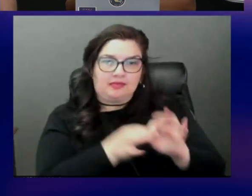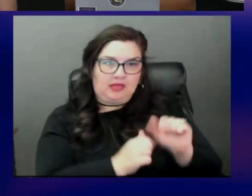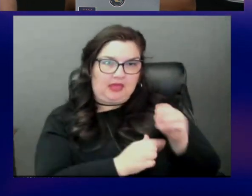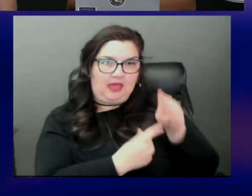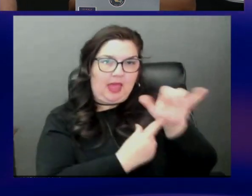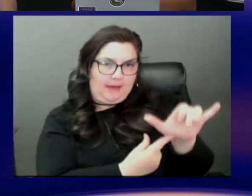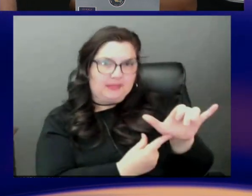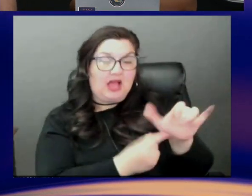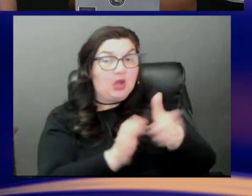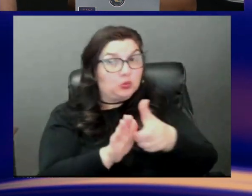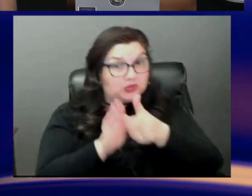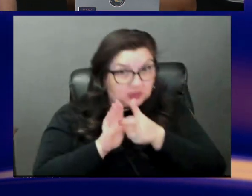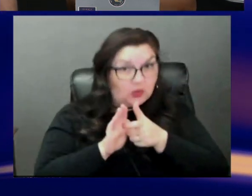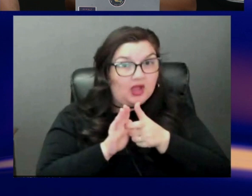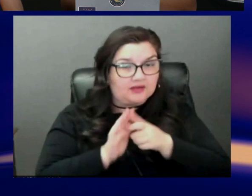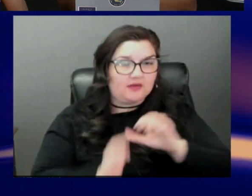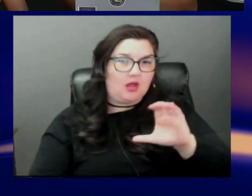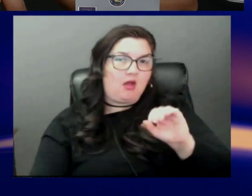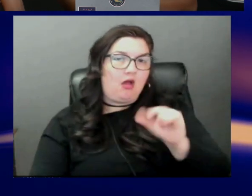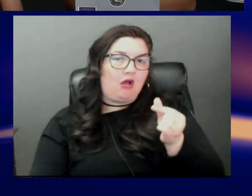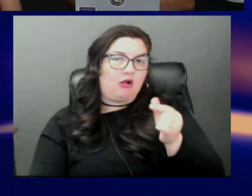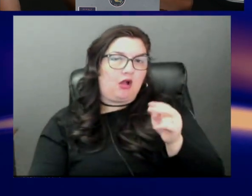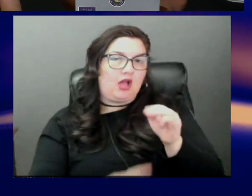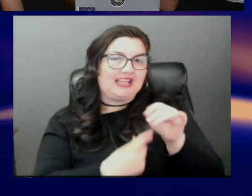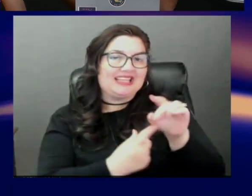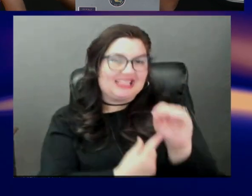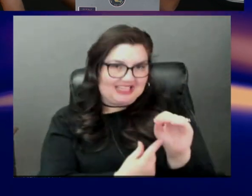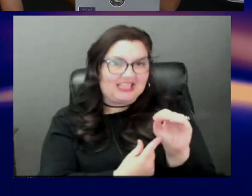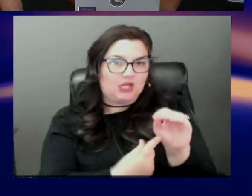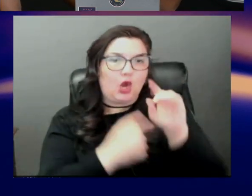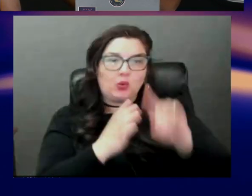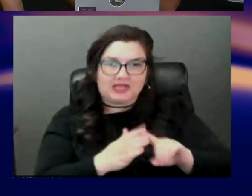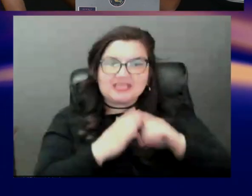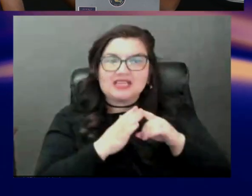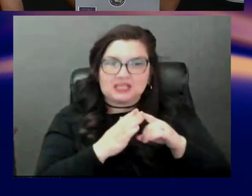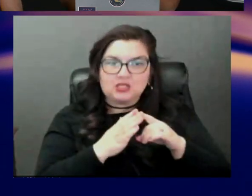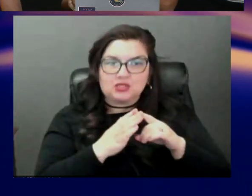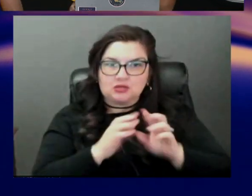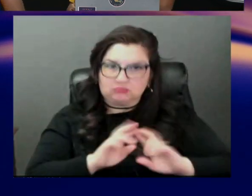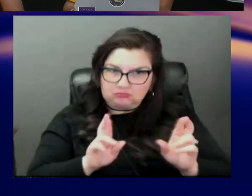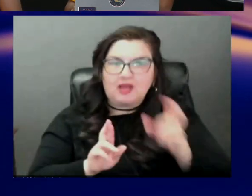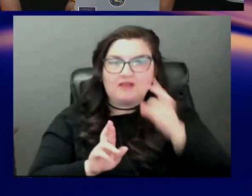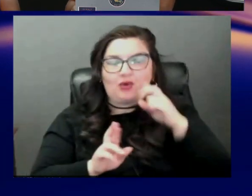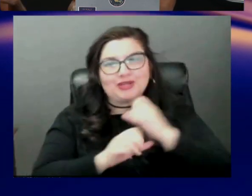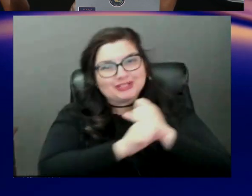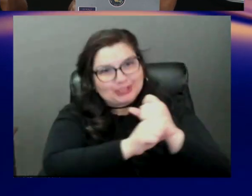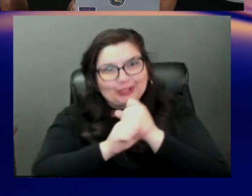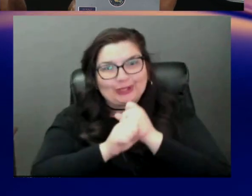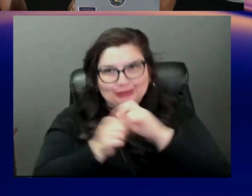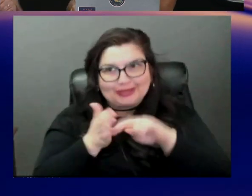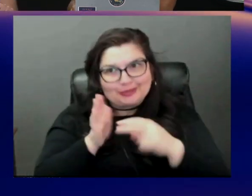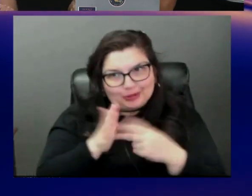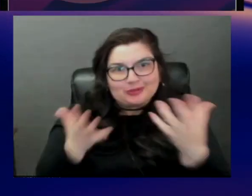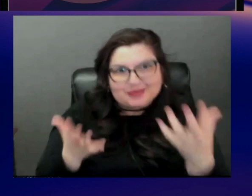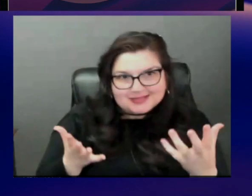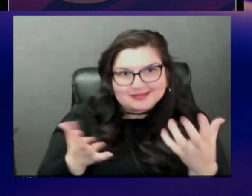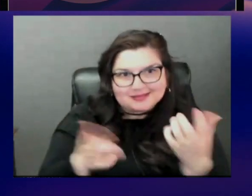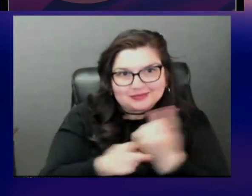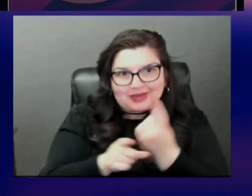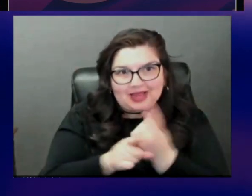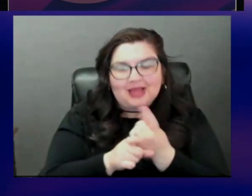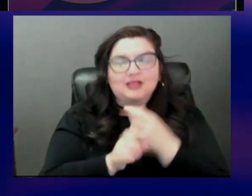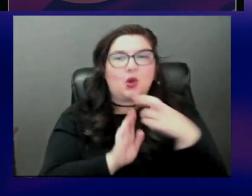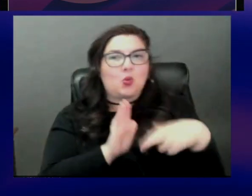have Cognito also initialized for security purposes, right? Yeah, it's a lot of role-based